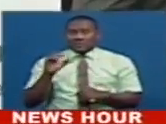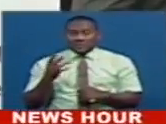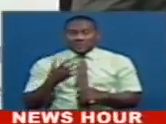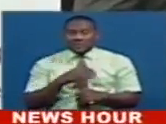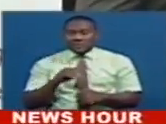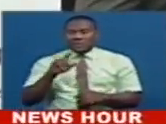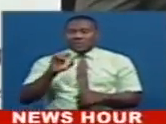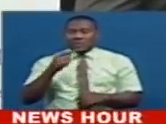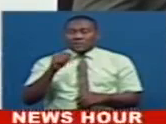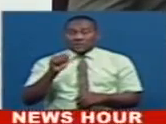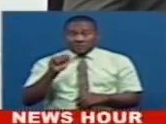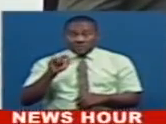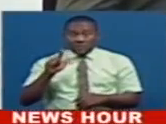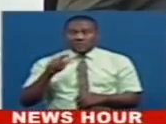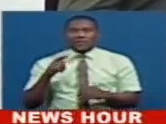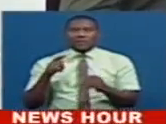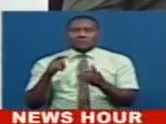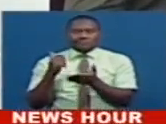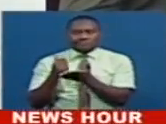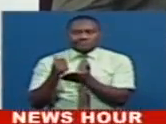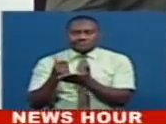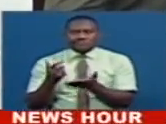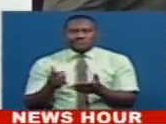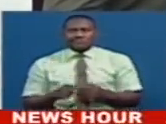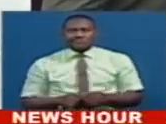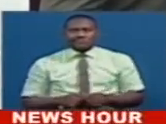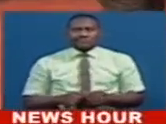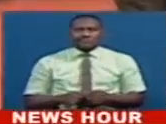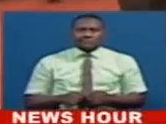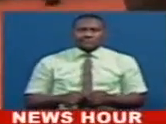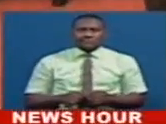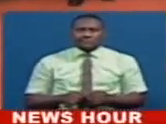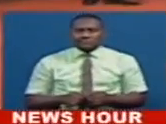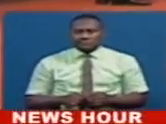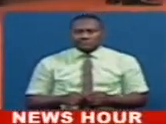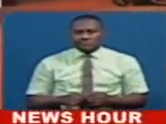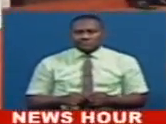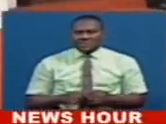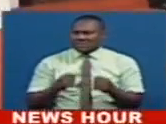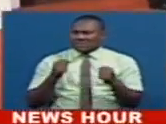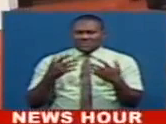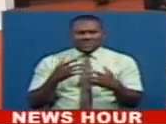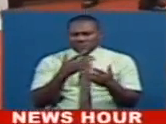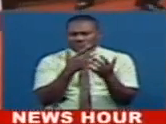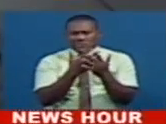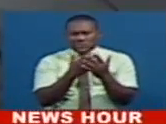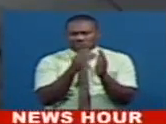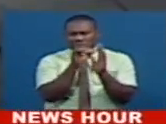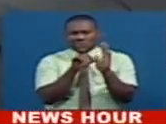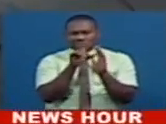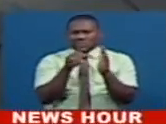Aid Scheme. This results in slow prosecution of cases, thereby increasing the number of inmates on remand